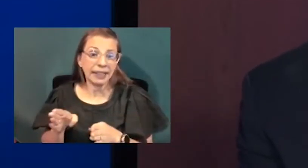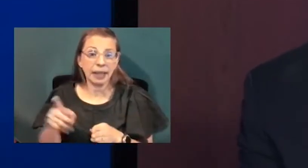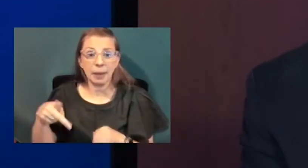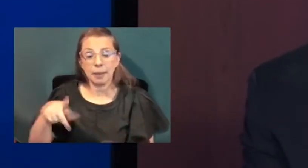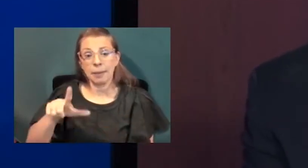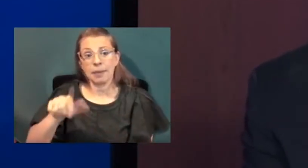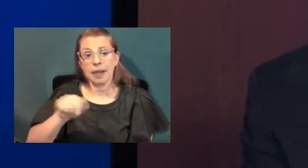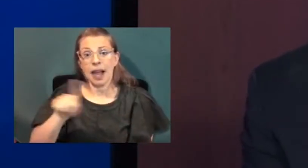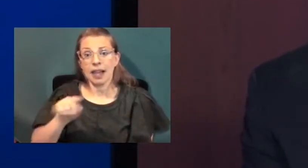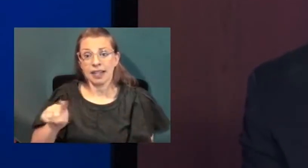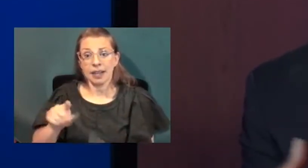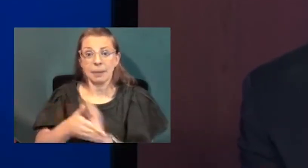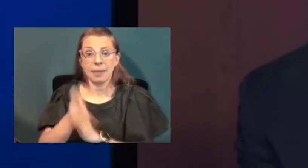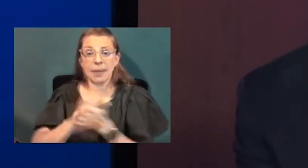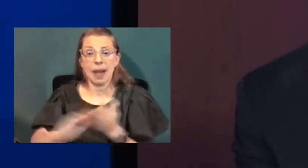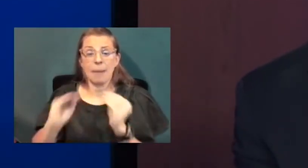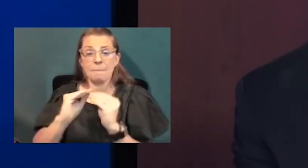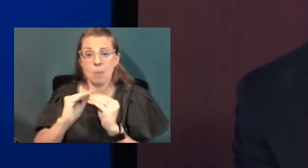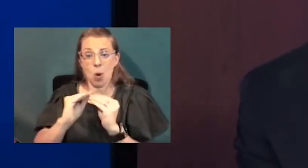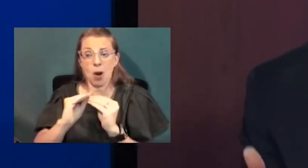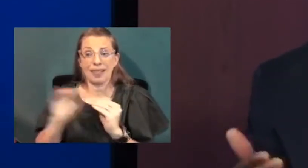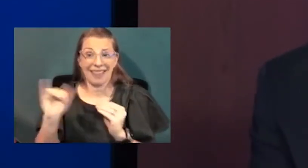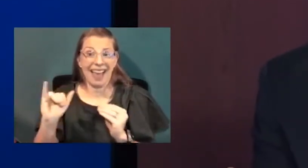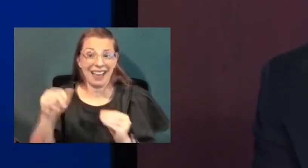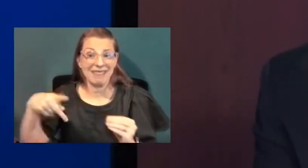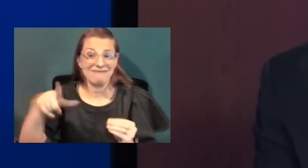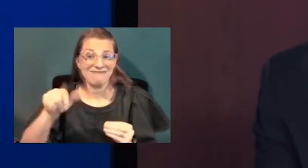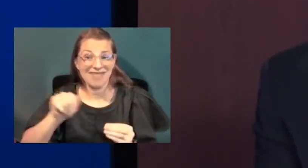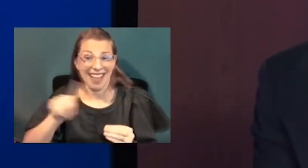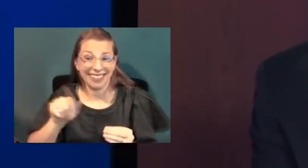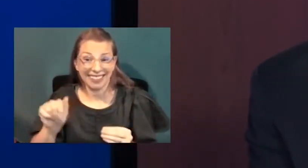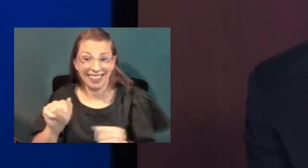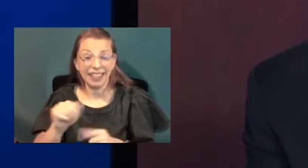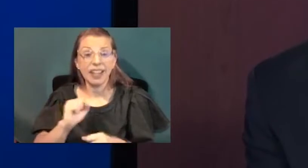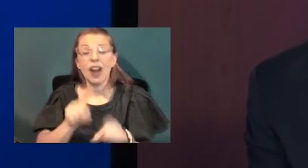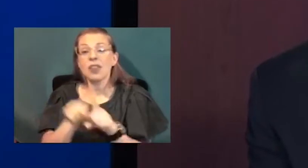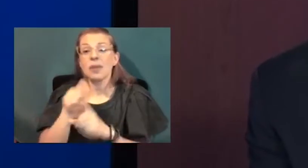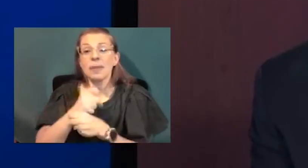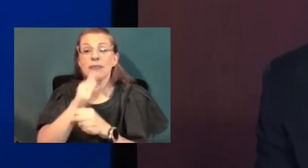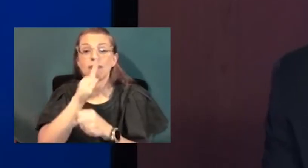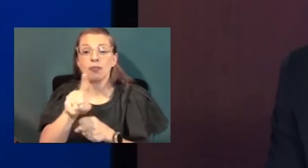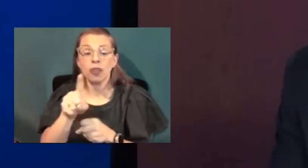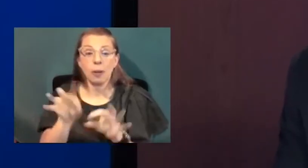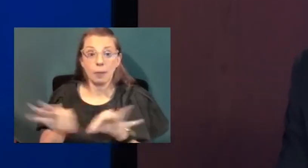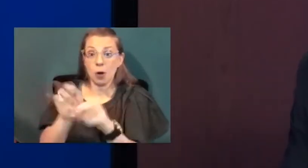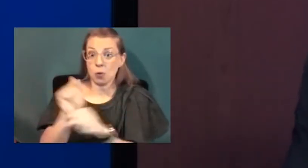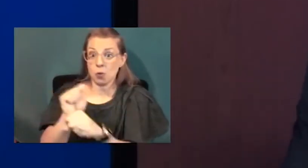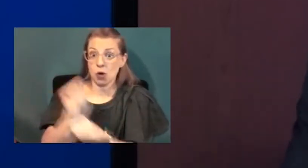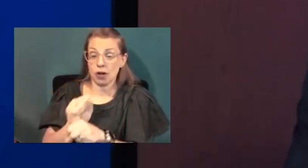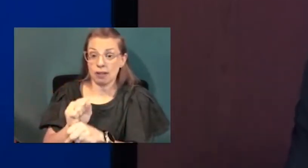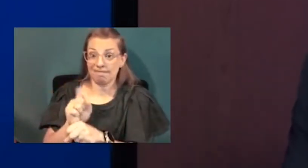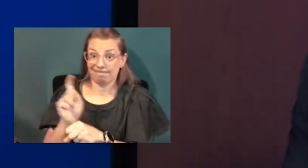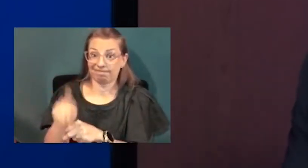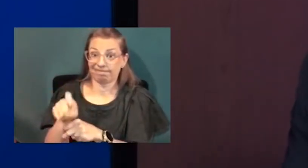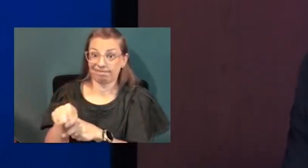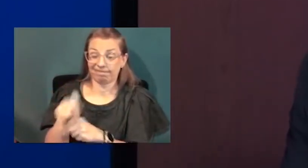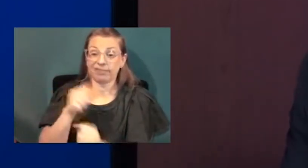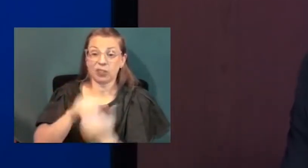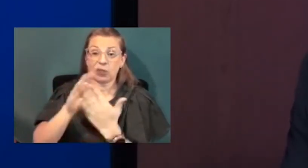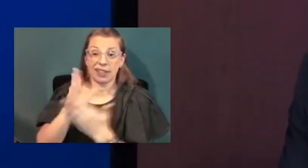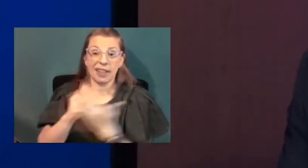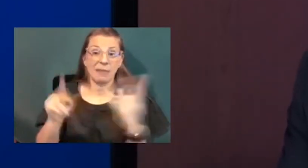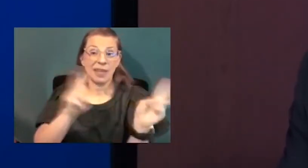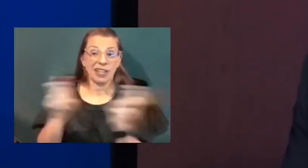plaza long-term, and to make sure that we're actually doing, I think, the important work necessary to address some of these issues